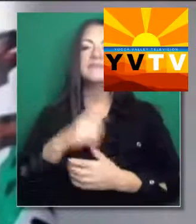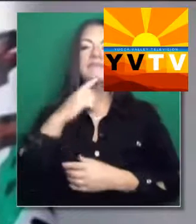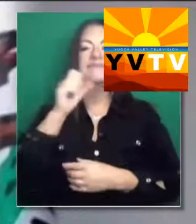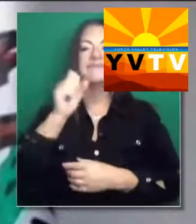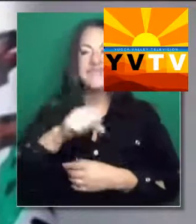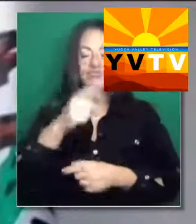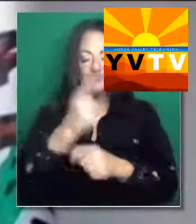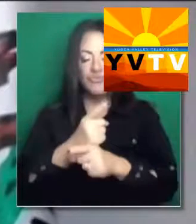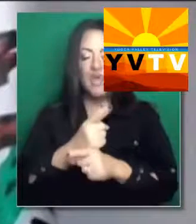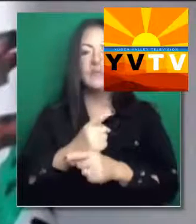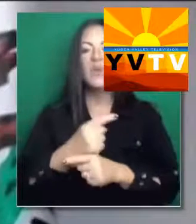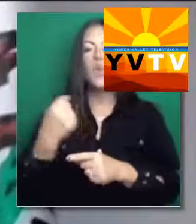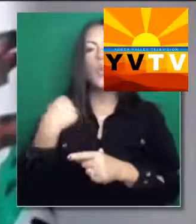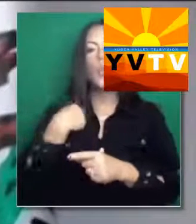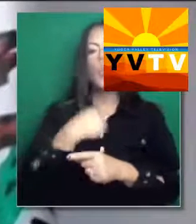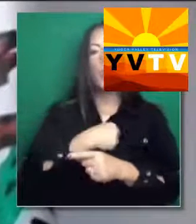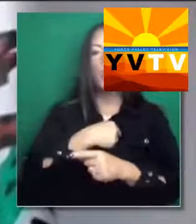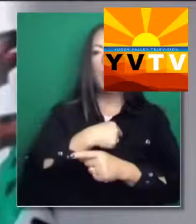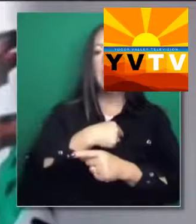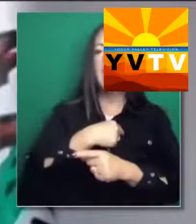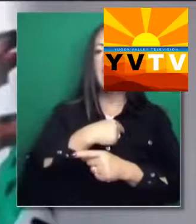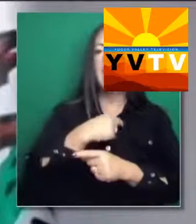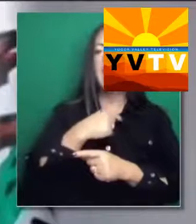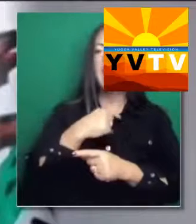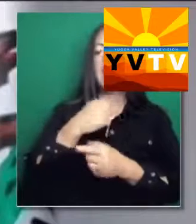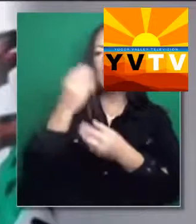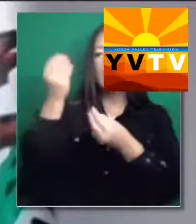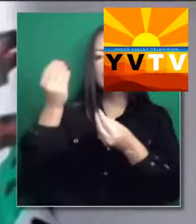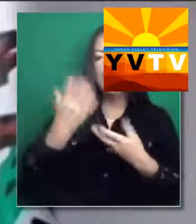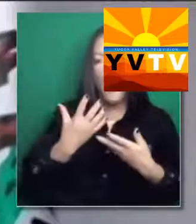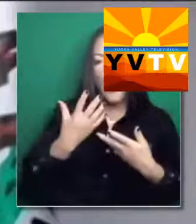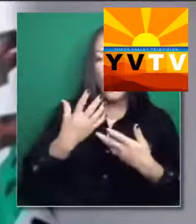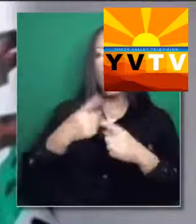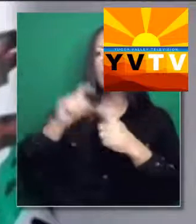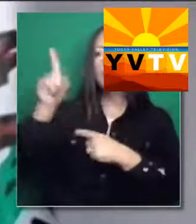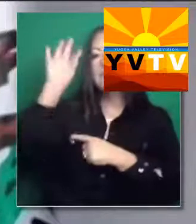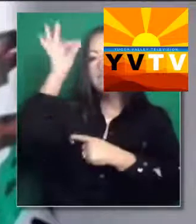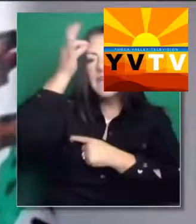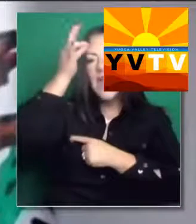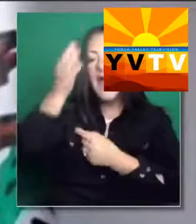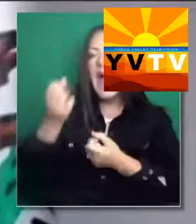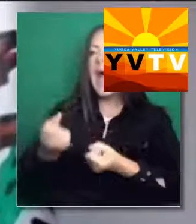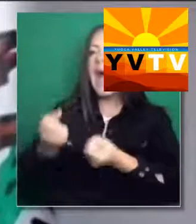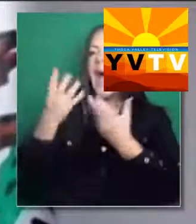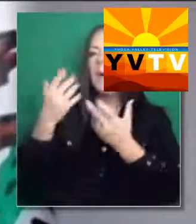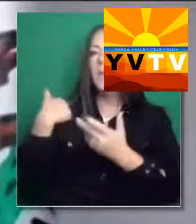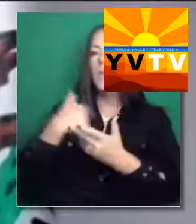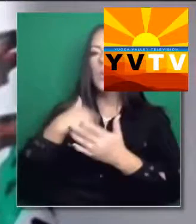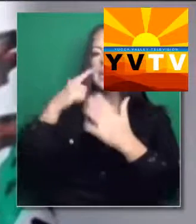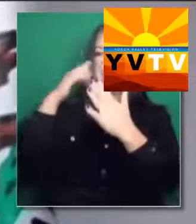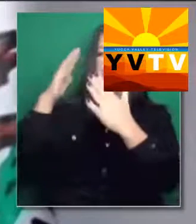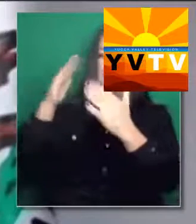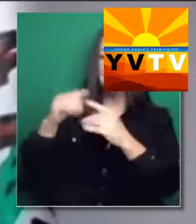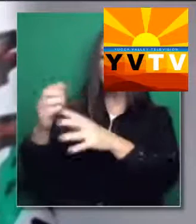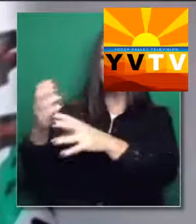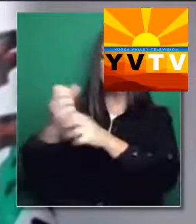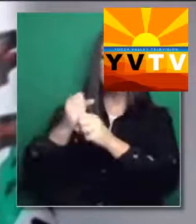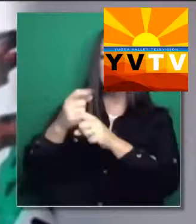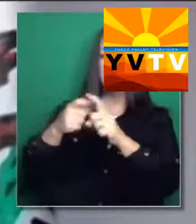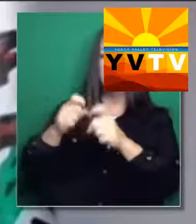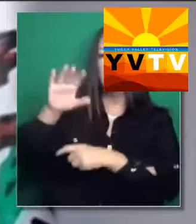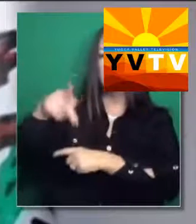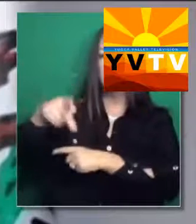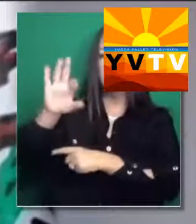our weekly allocation is from the federal government. We get an amount for Pfizer, we get an amount for Moderna. We